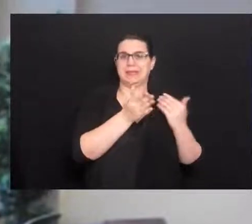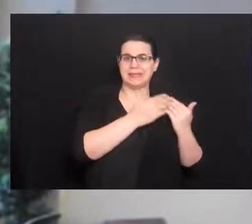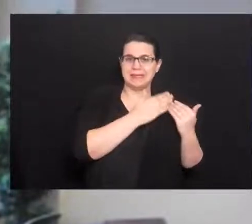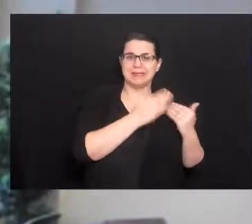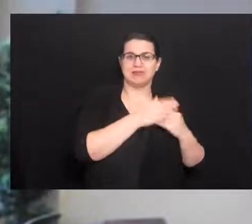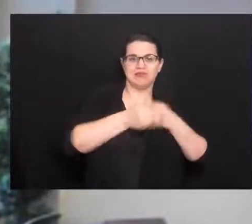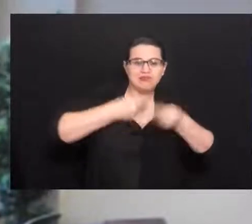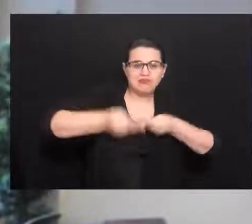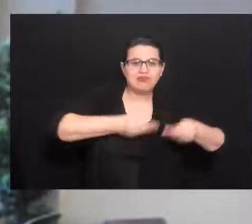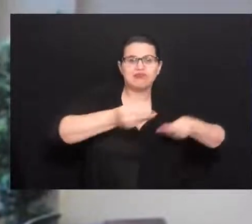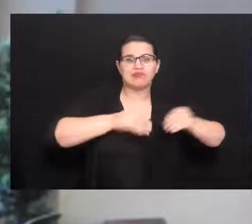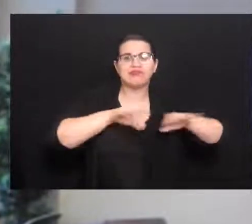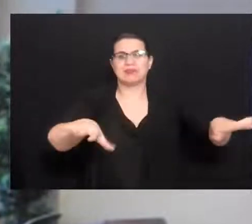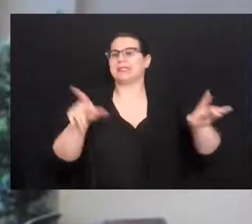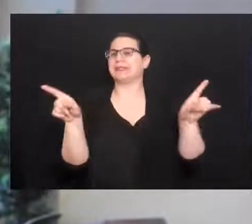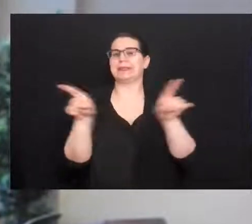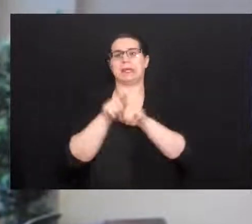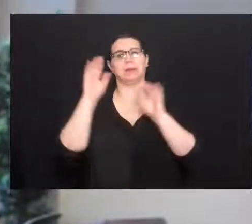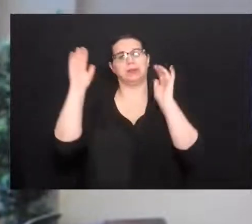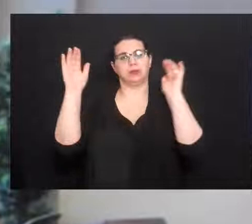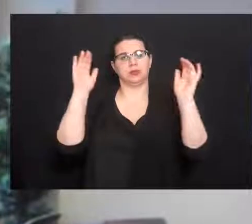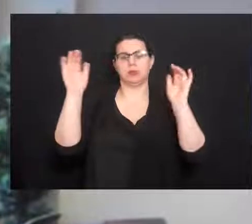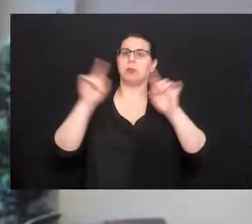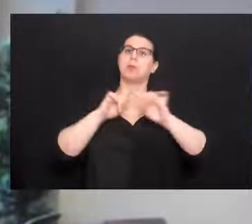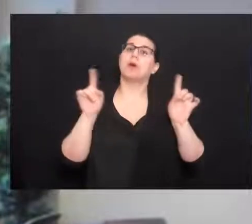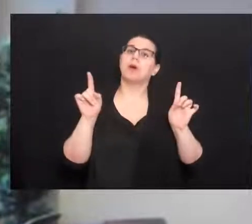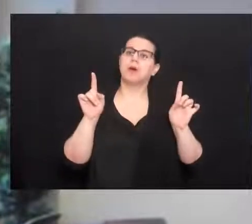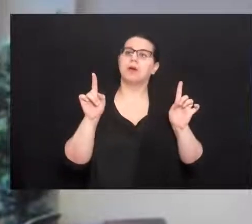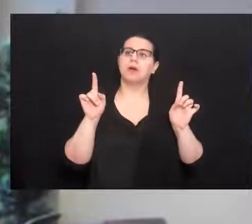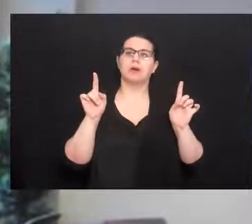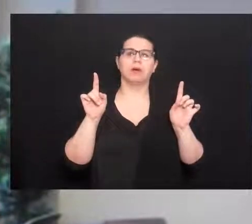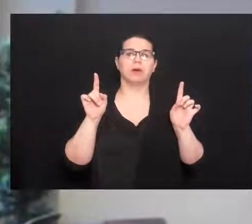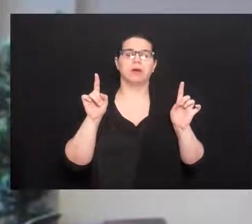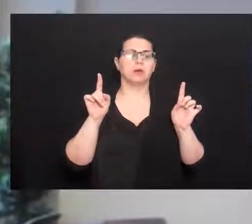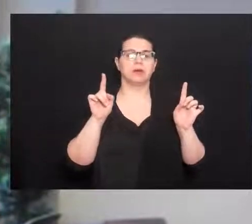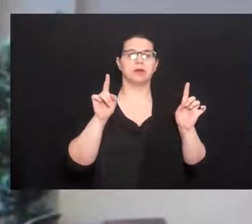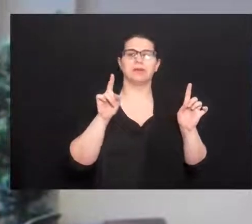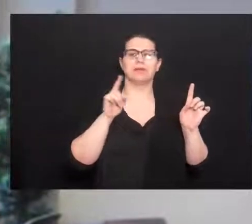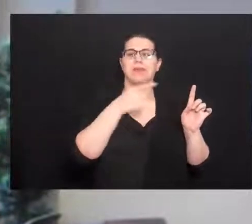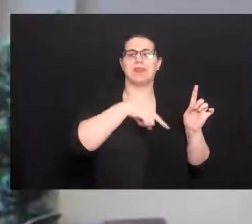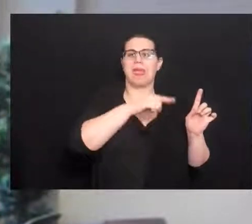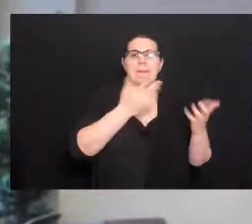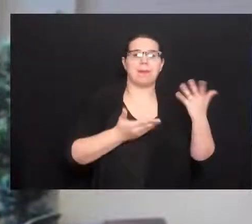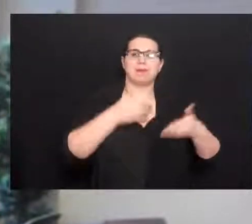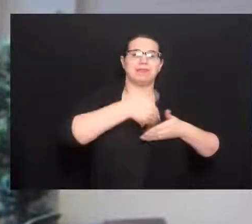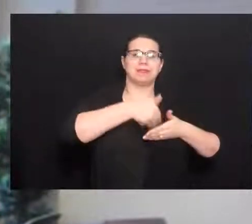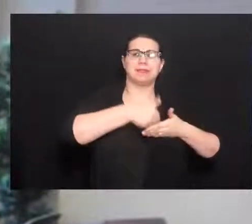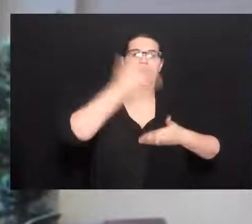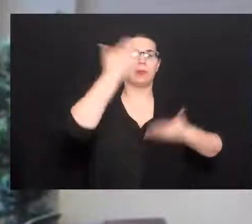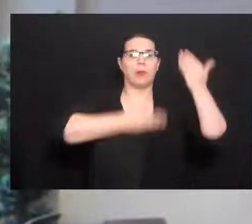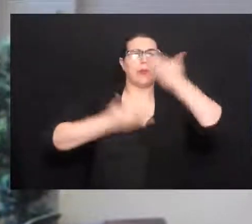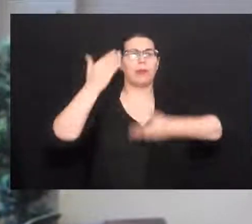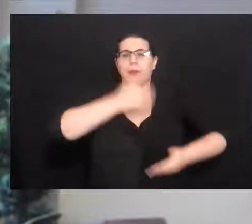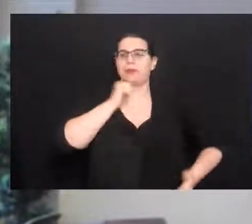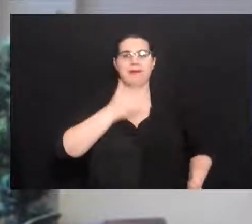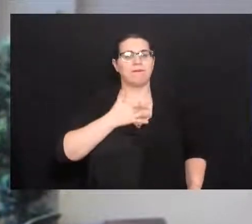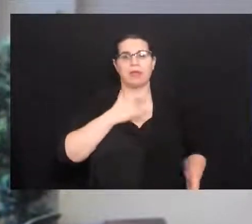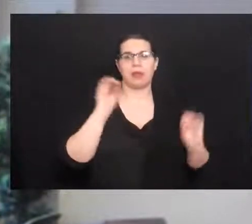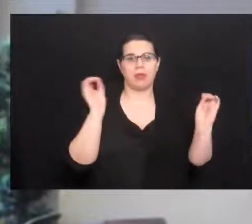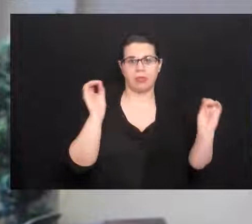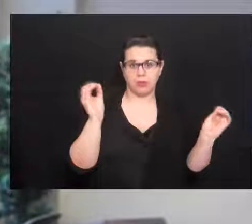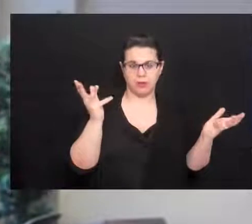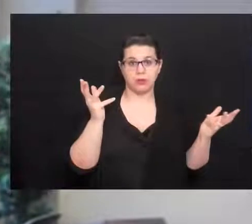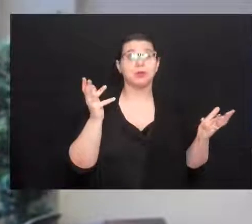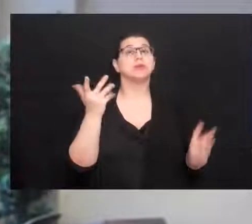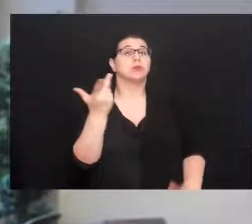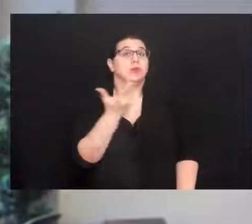transmit COVID-19 as adults, but are much more likely to be asymptomatic. So immunizing children, and this is